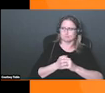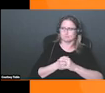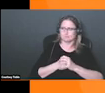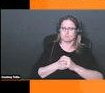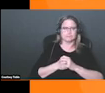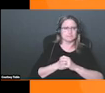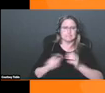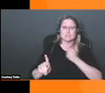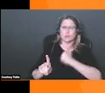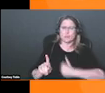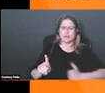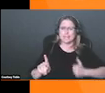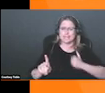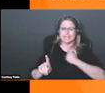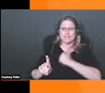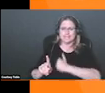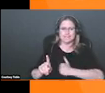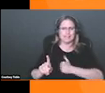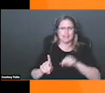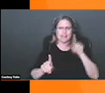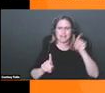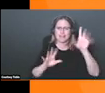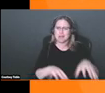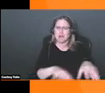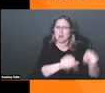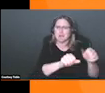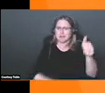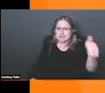Sorry about this. This is almost like it's got a mind of its own.